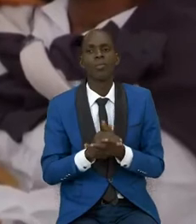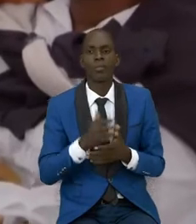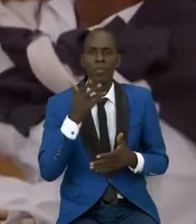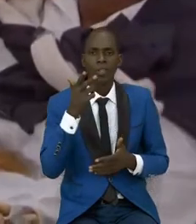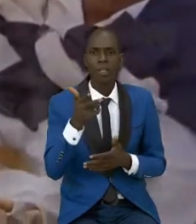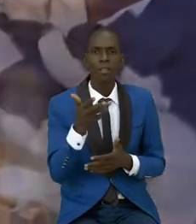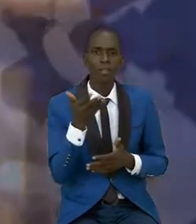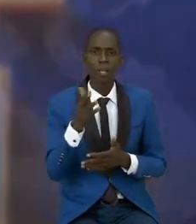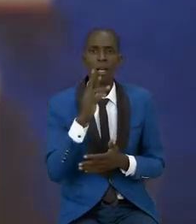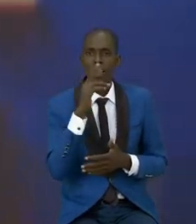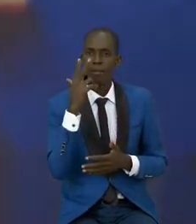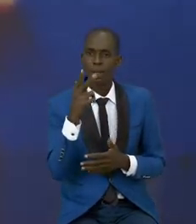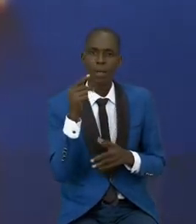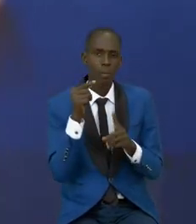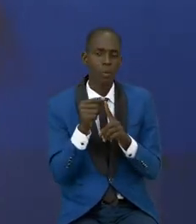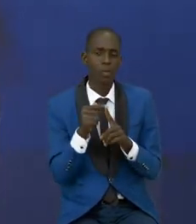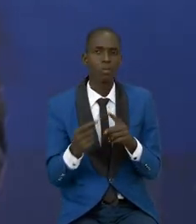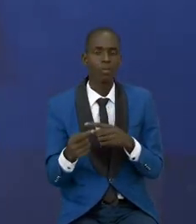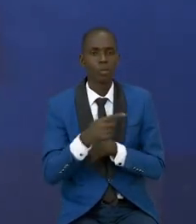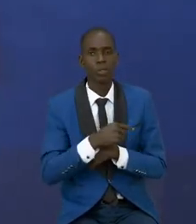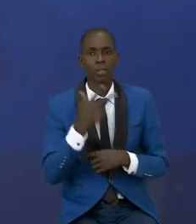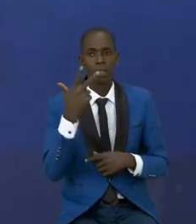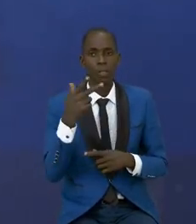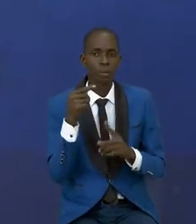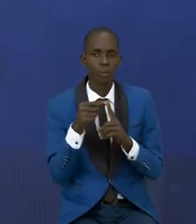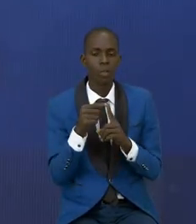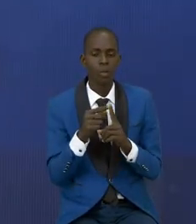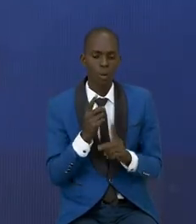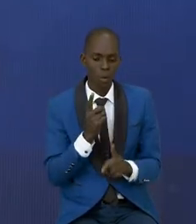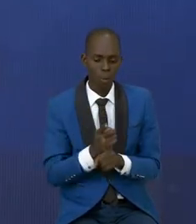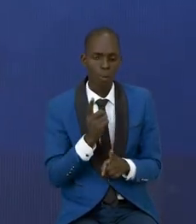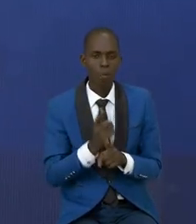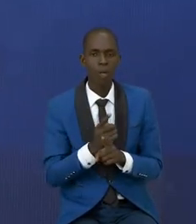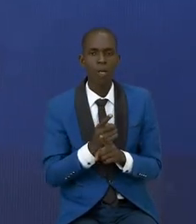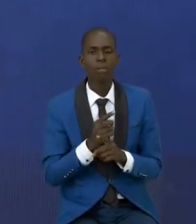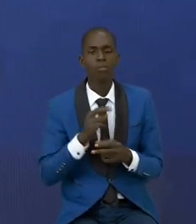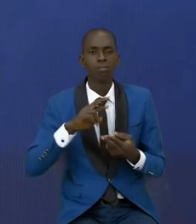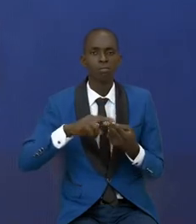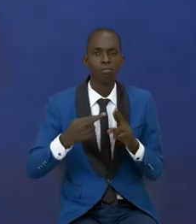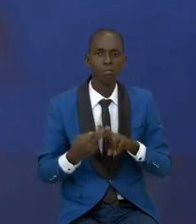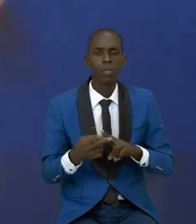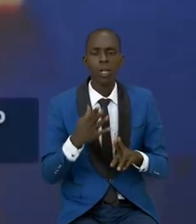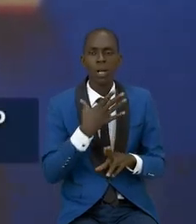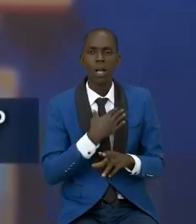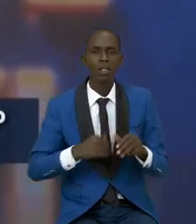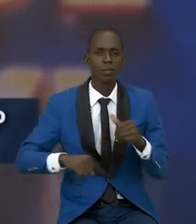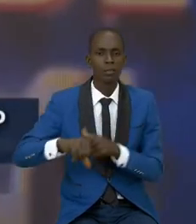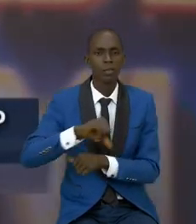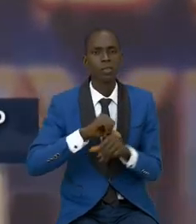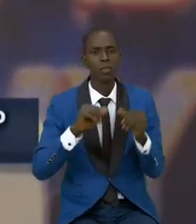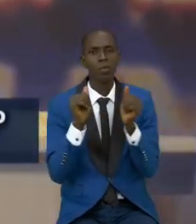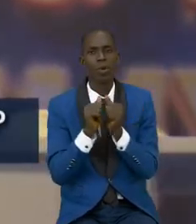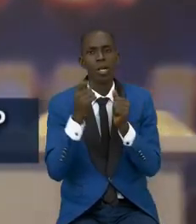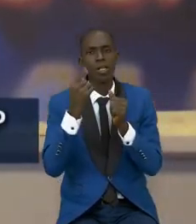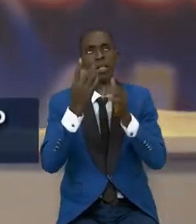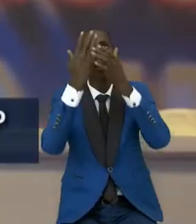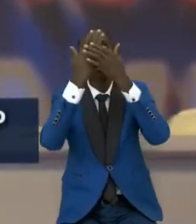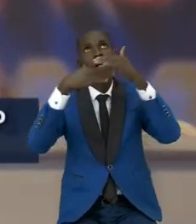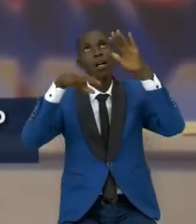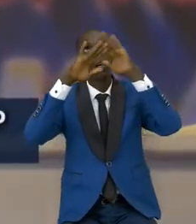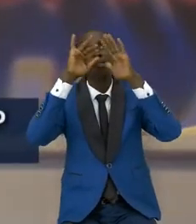I'm looking at today. Number one, proper relationship and fellowship with the Heavenly